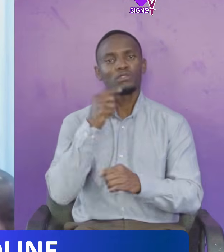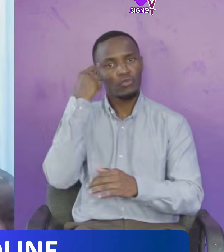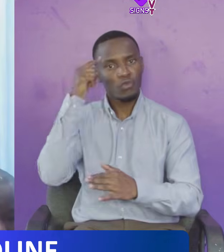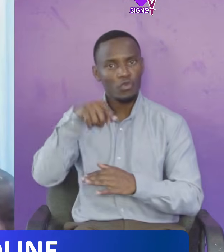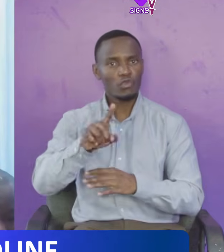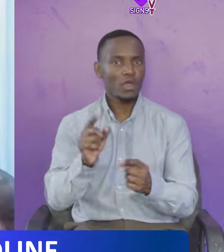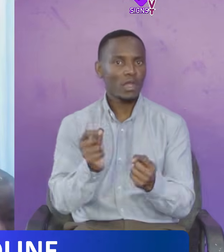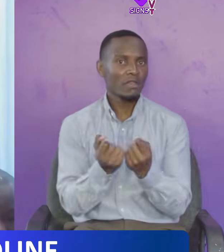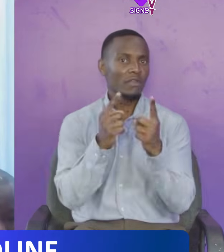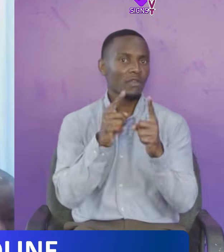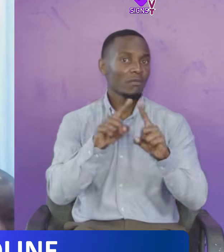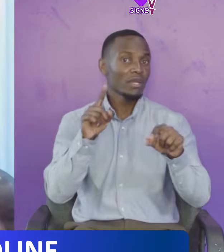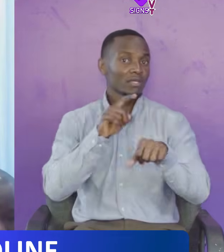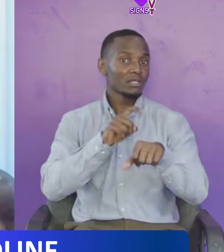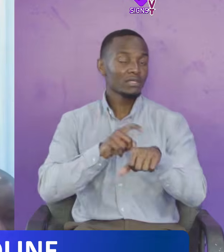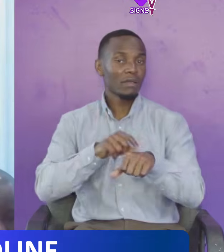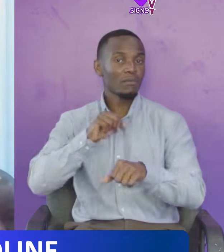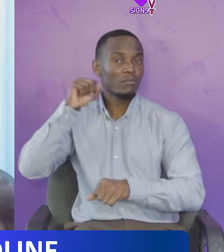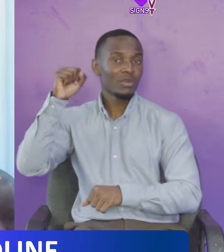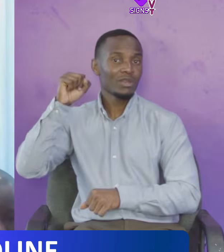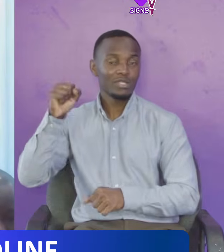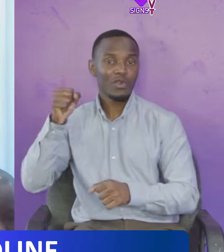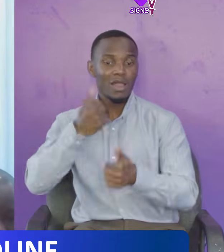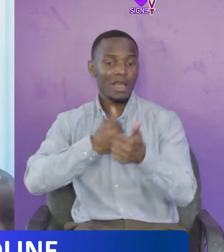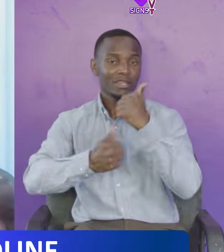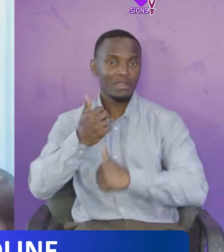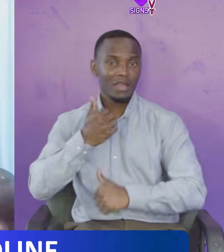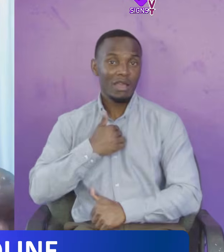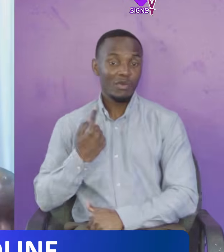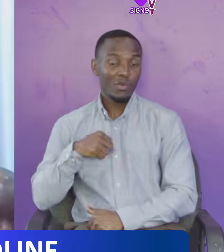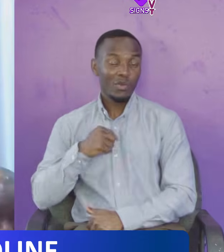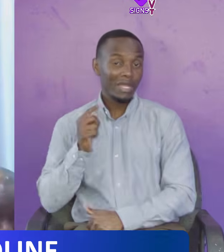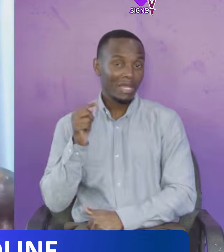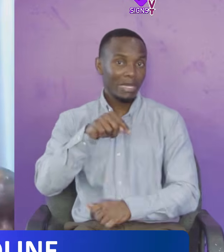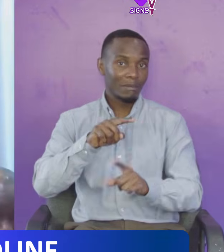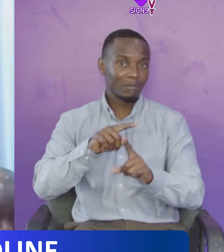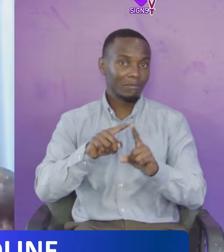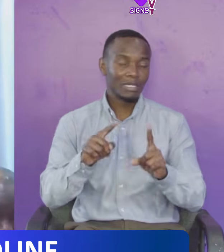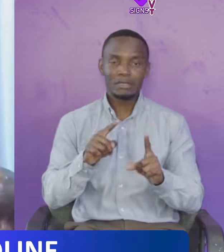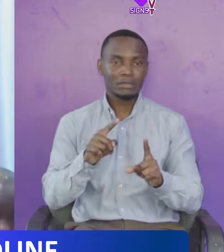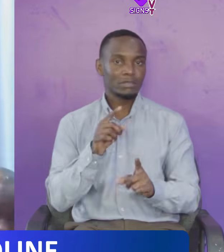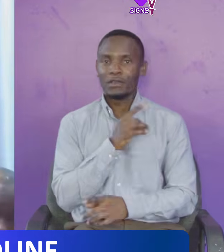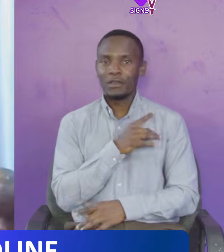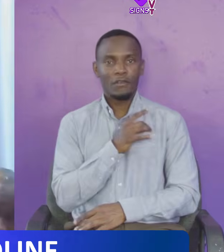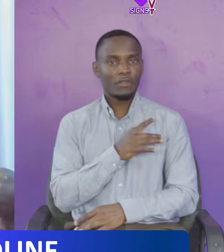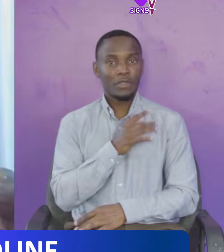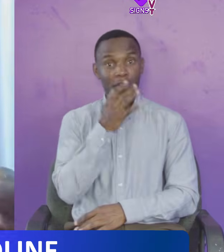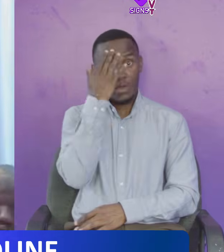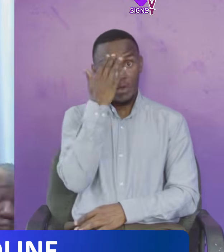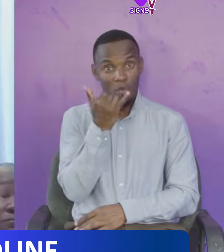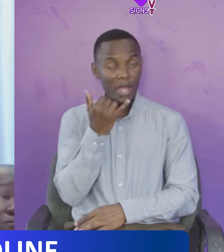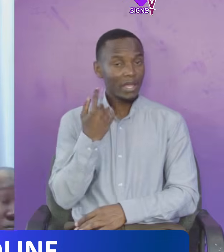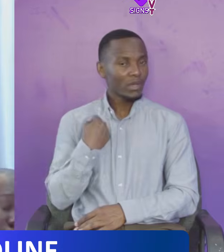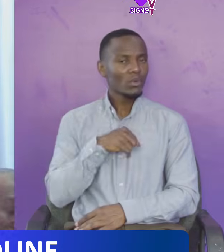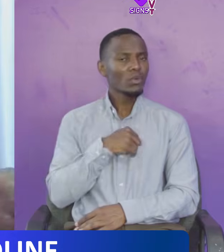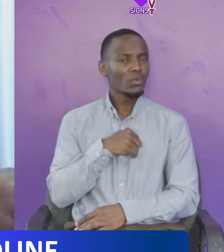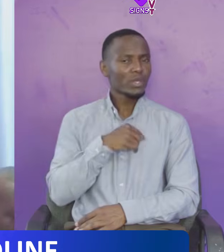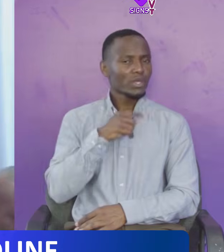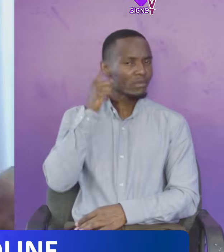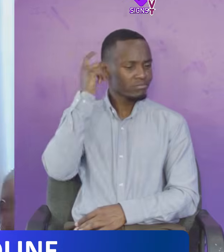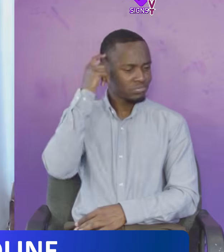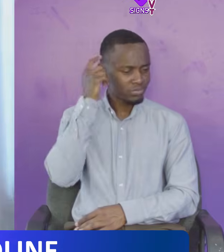we do so in fear, because when going for that assignment, at the back of our minds, we know that we'll either be attacked